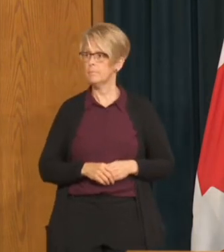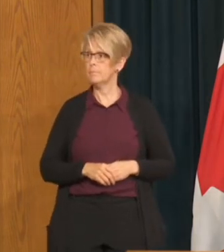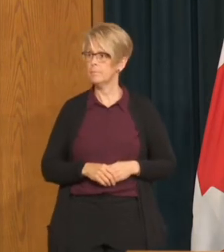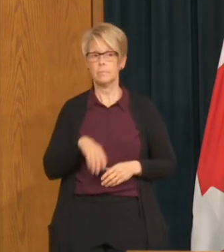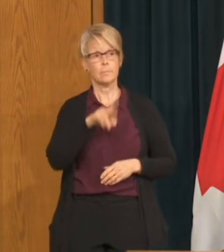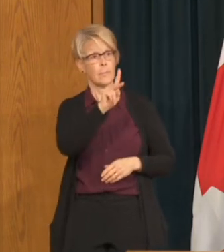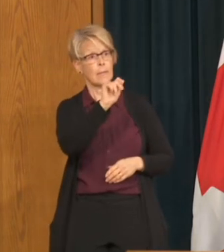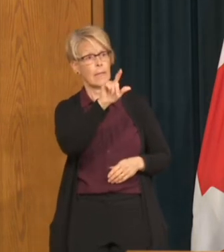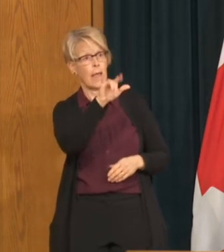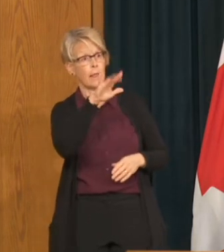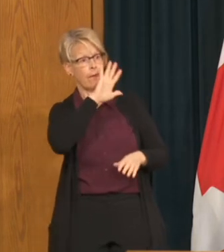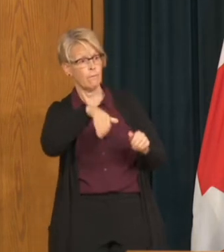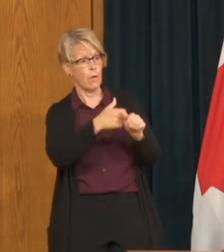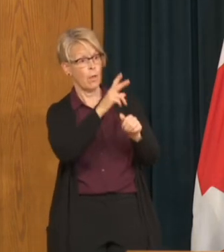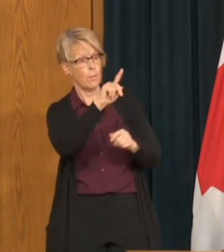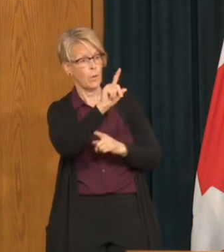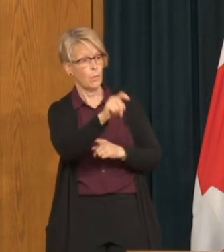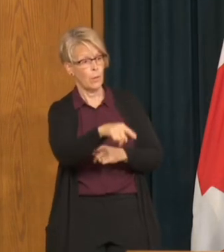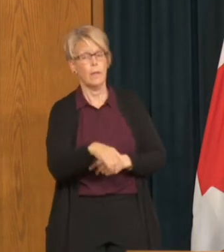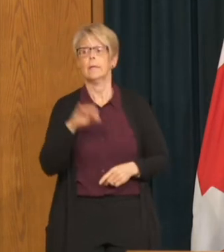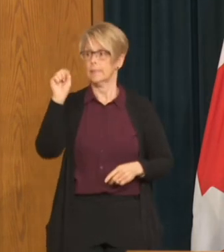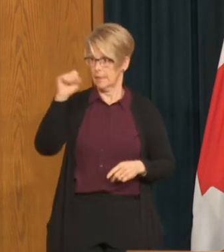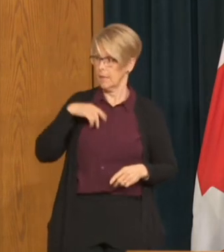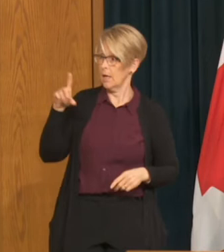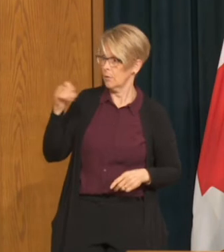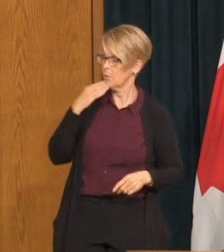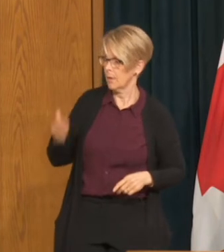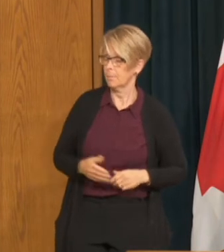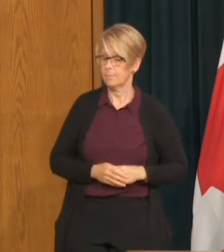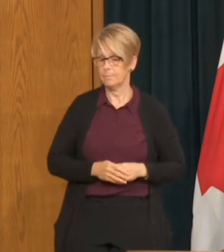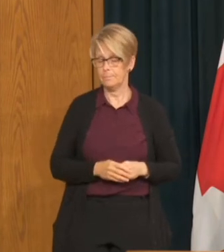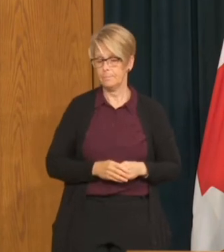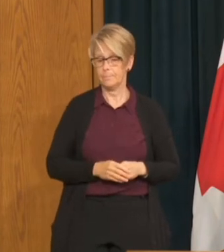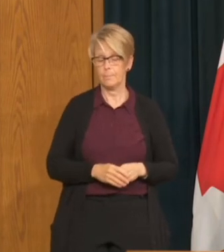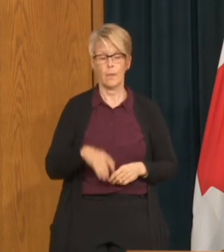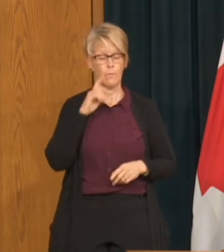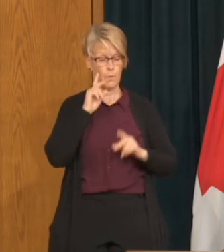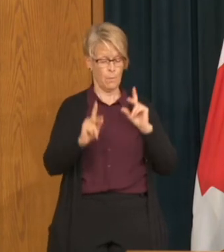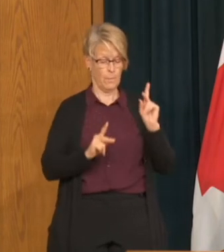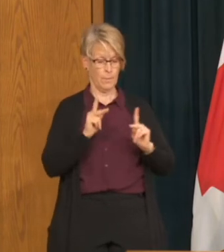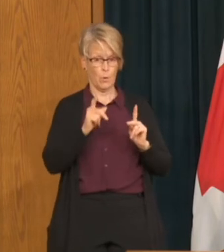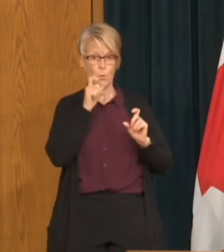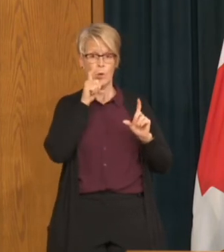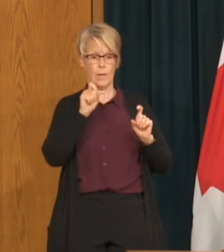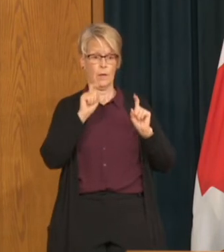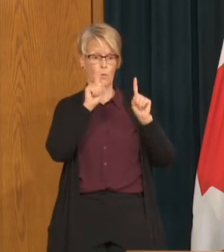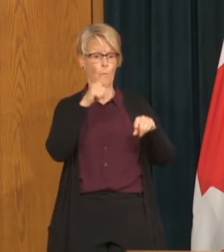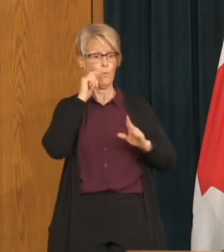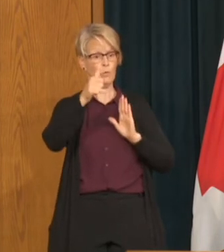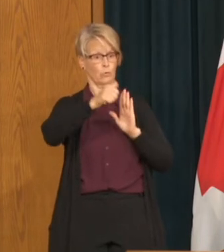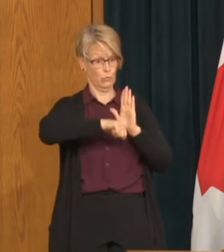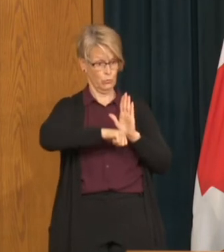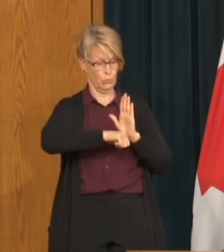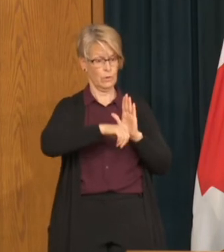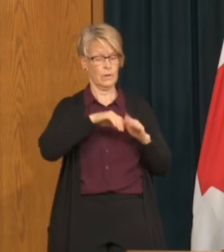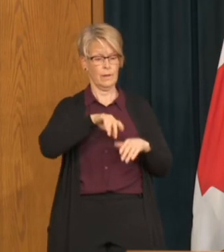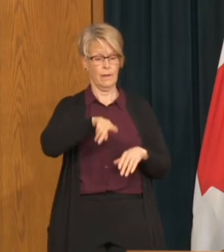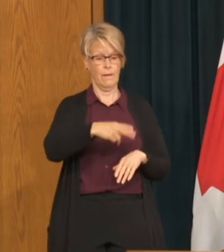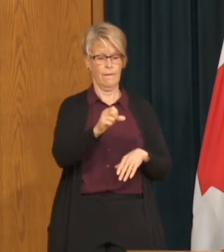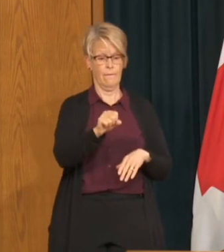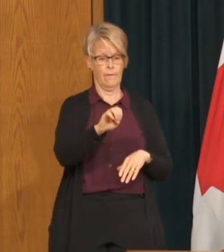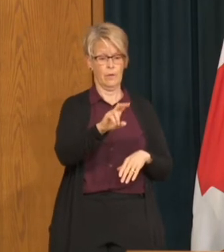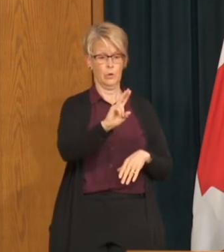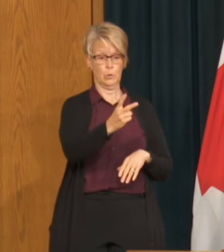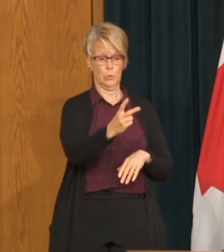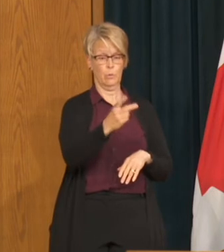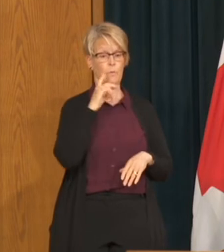Kelly, do you have a follow-up question? I do, yes, thank you. For residents who will be able to go in for their surgery in phase 2 of